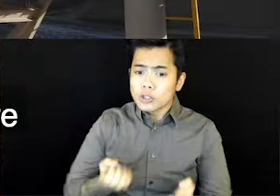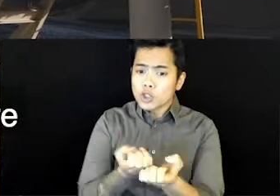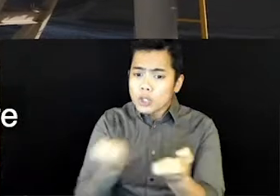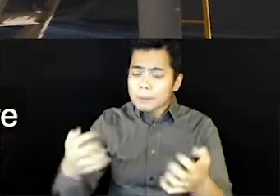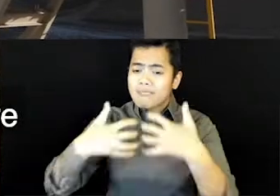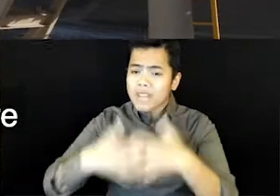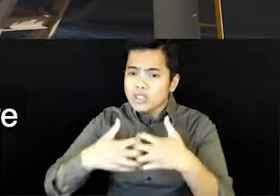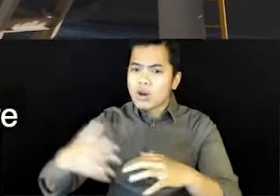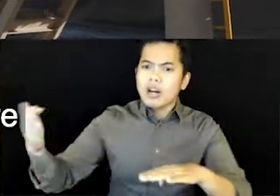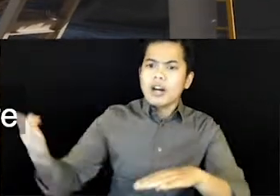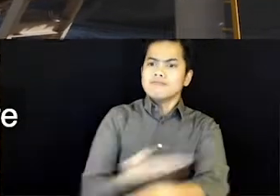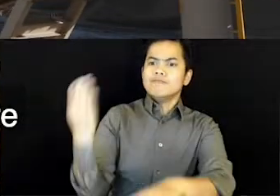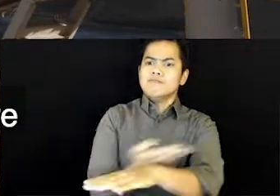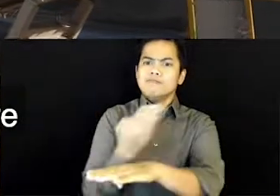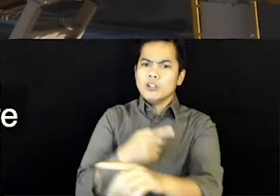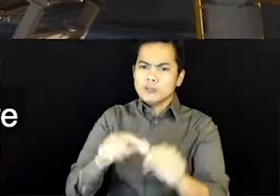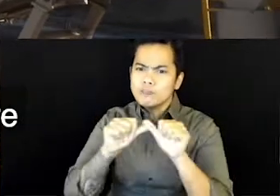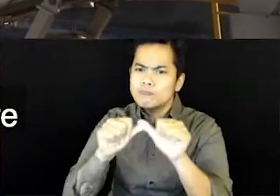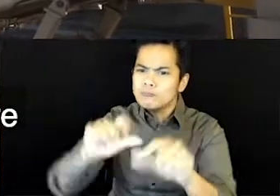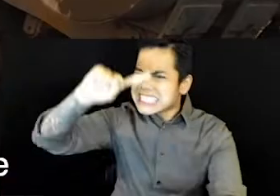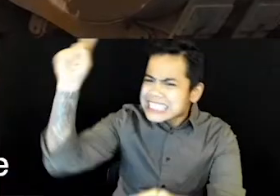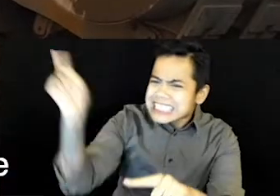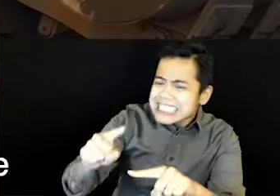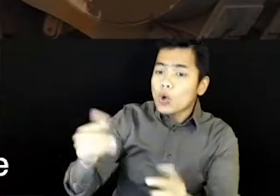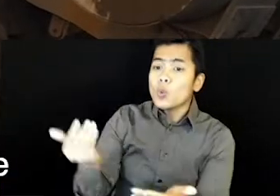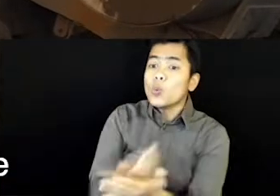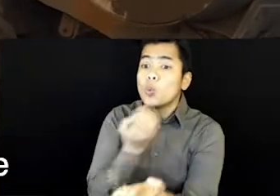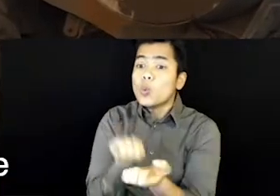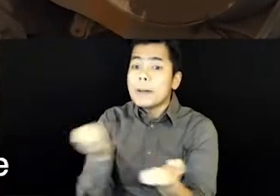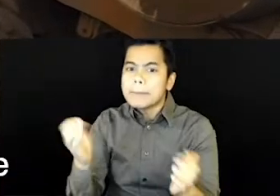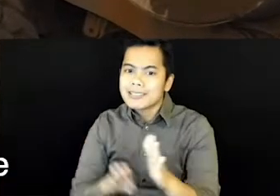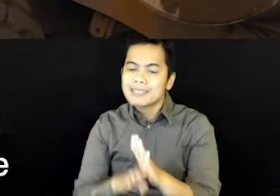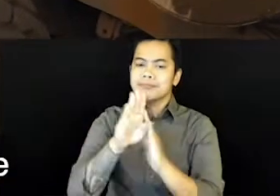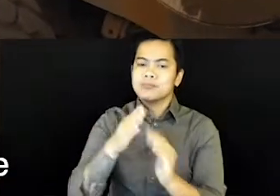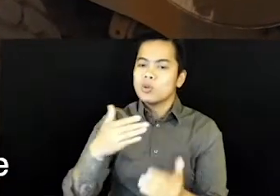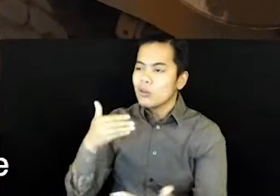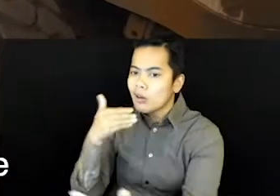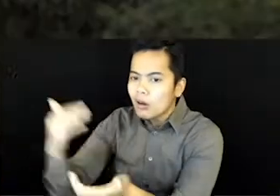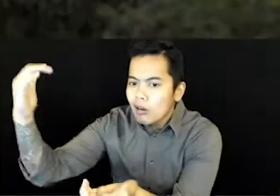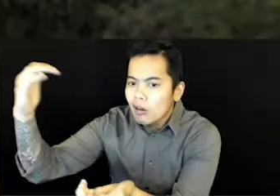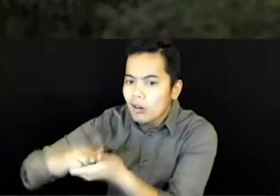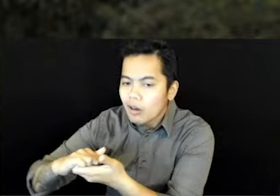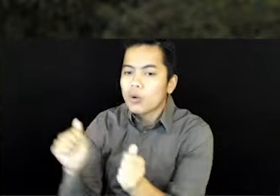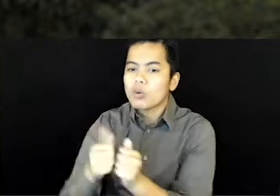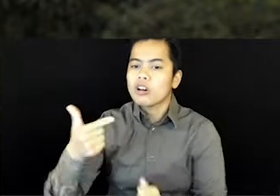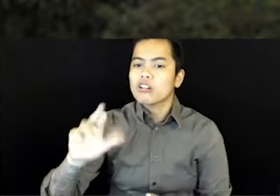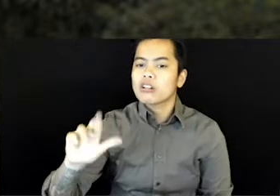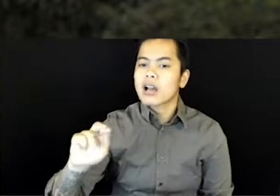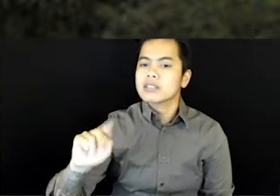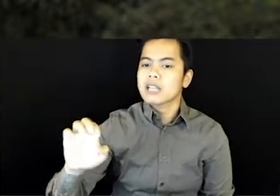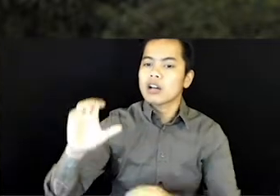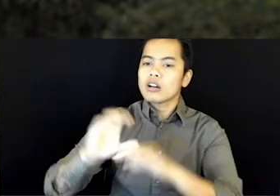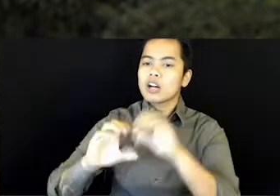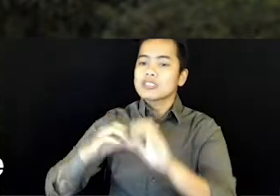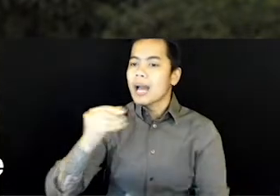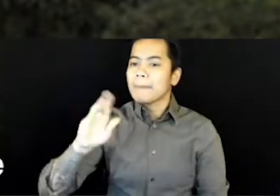manufacturers. Renovations were pursued without mandate, and permitted emissions threshold levels of our new equipment were developed through close partnership